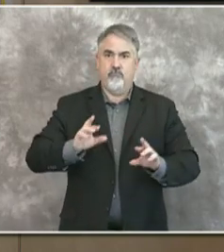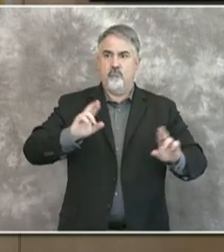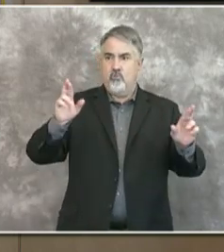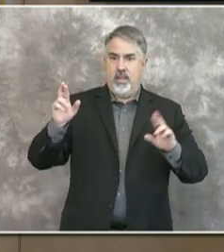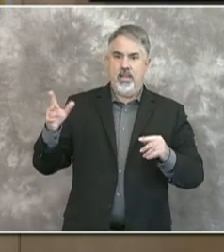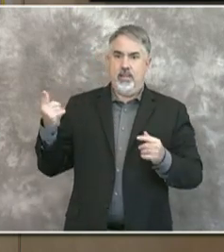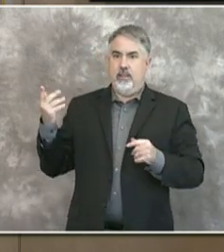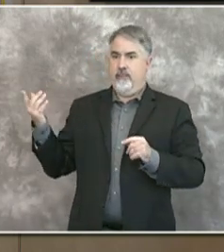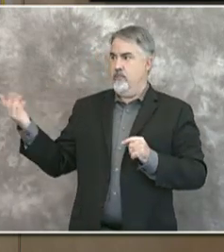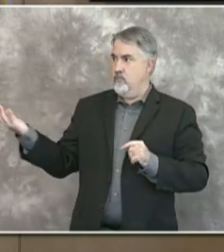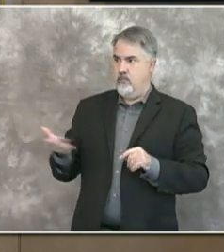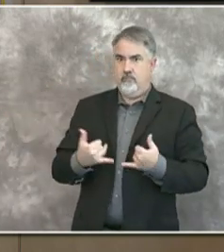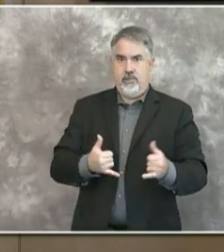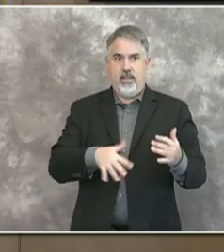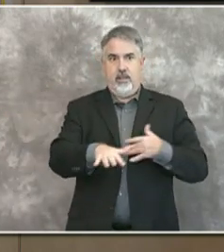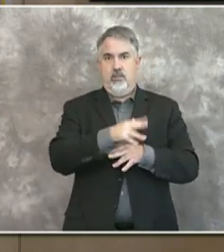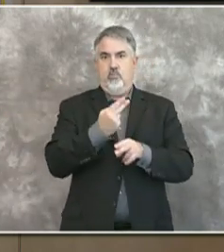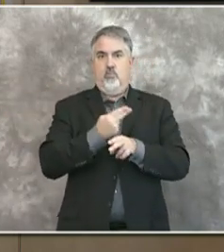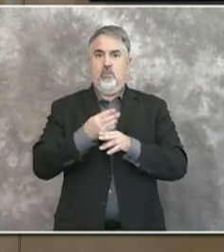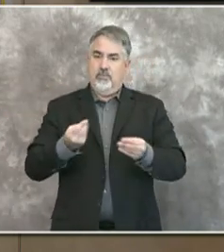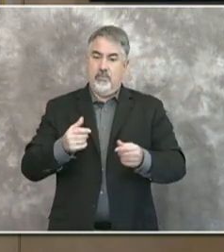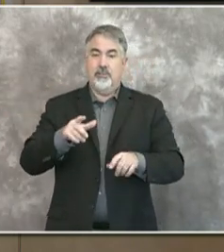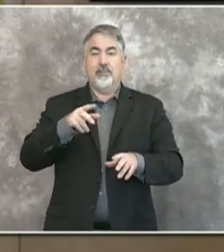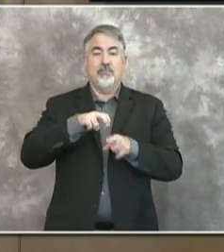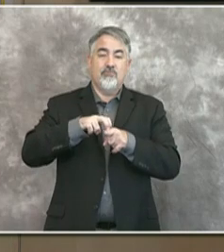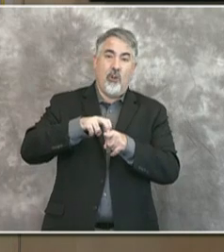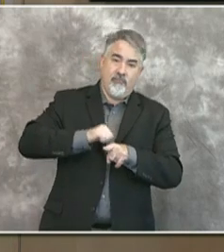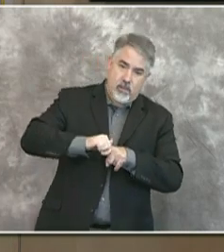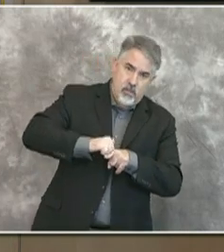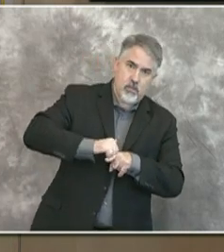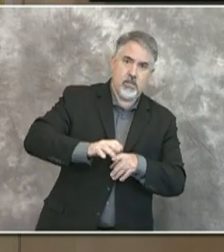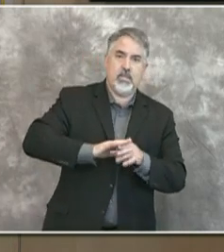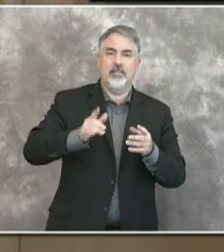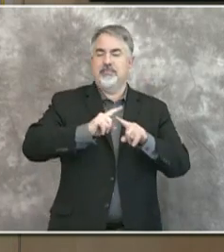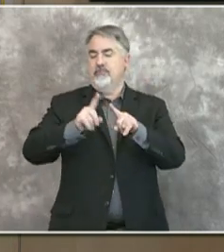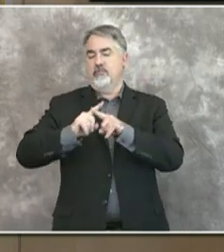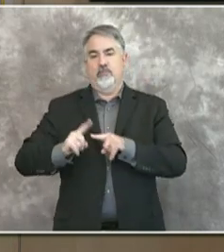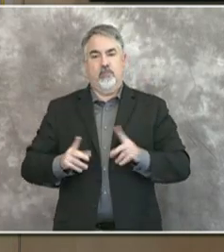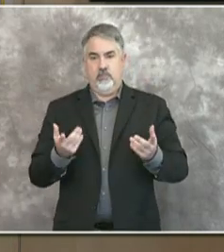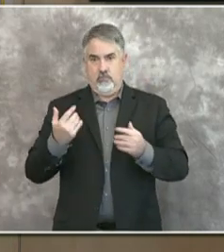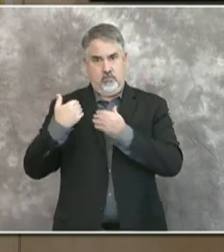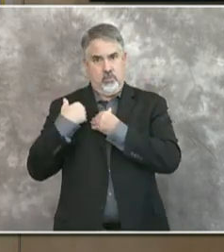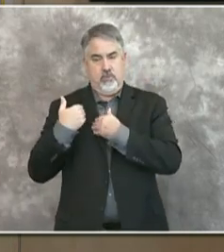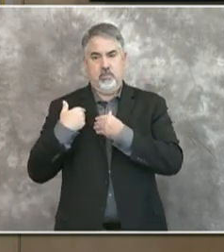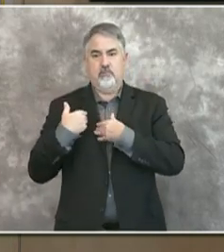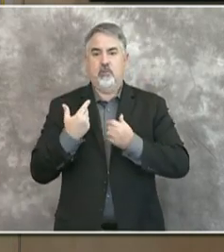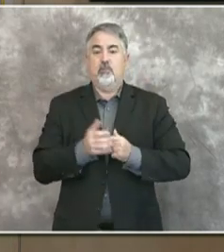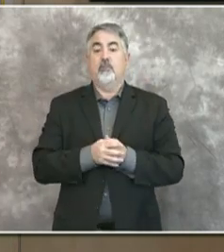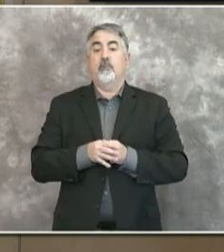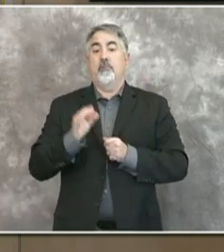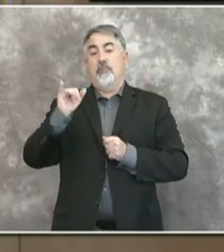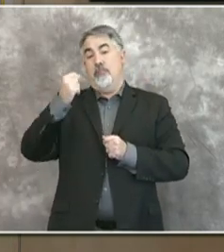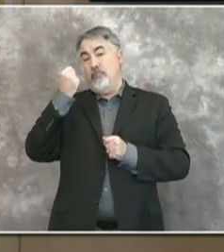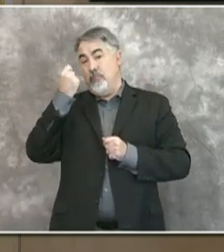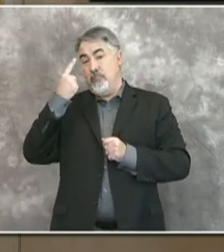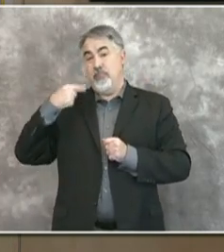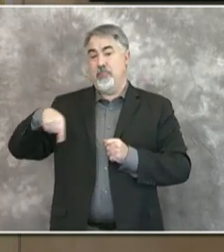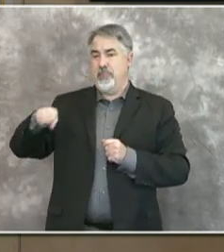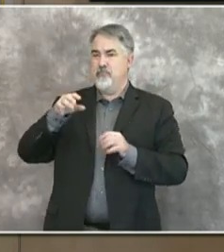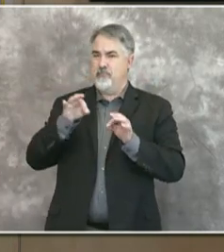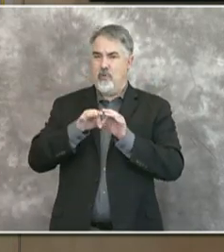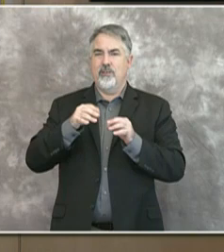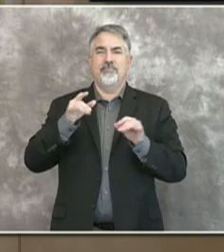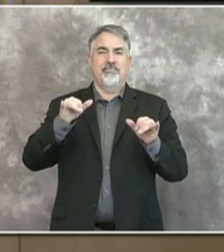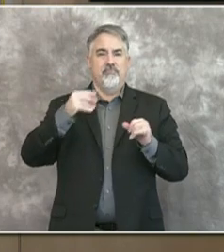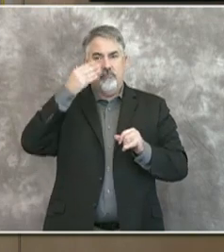coronavirus immediately after each use. This also includes all of the normal components of our safe reopening plan, temperature checks and health